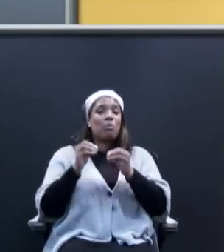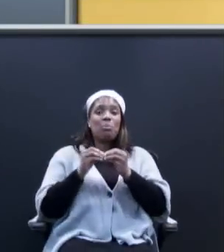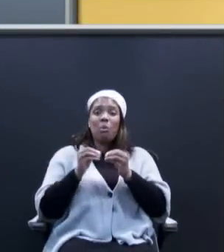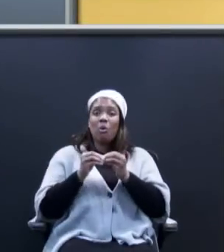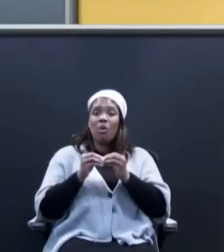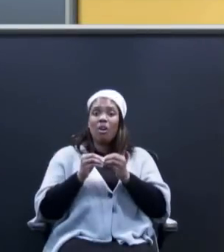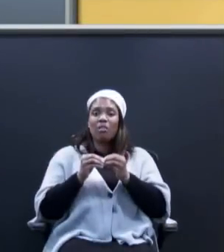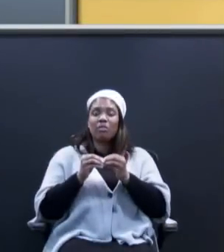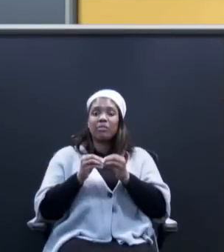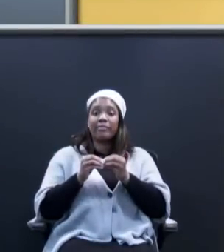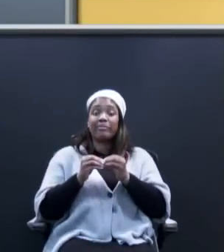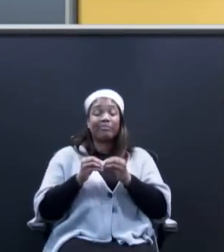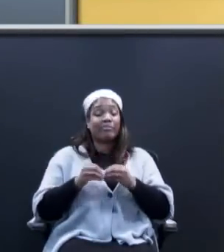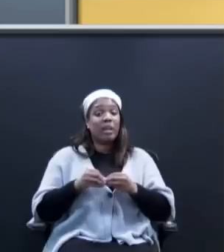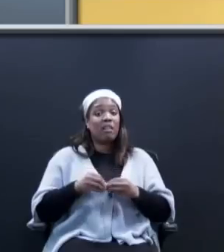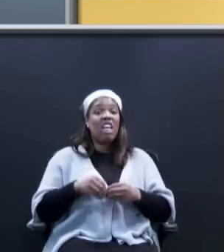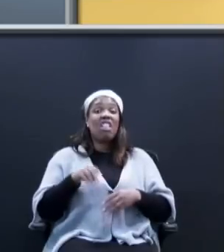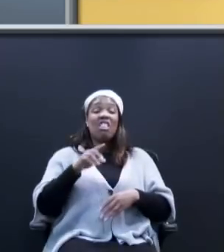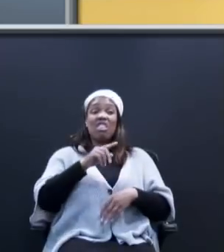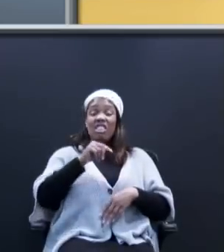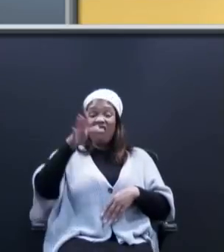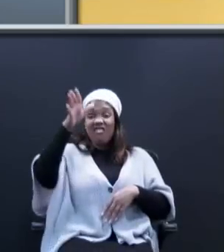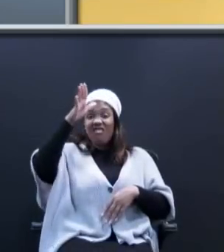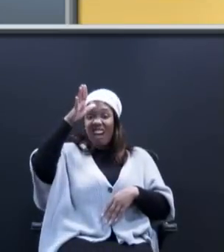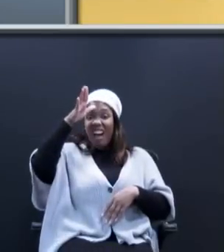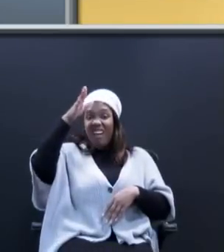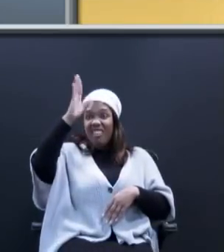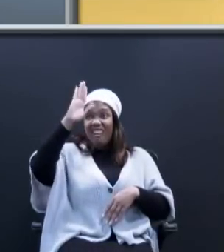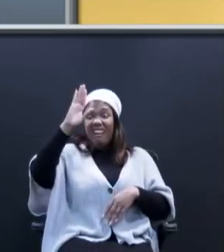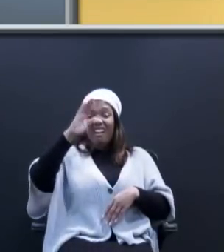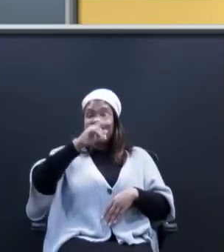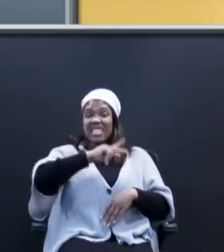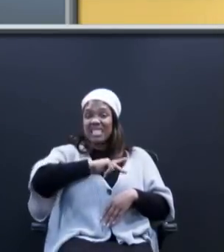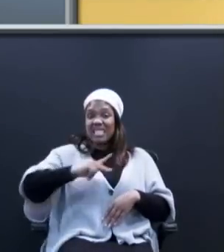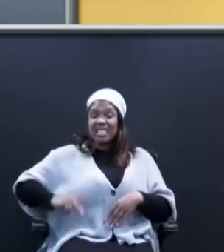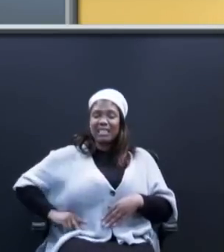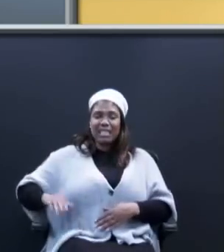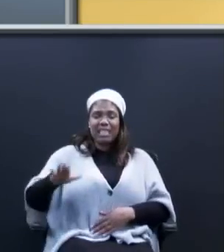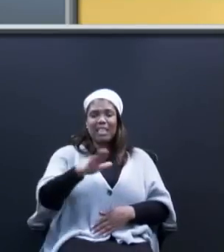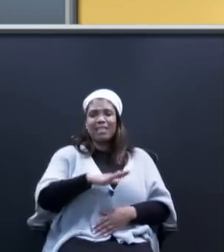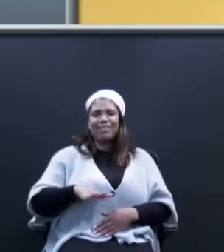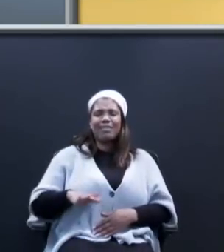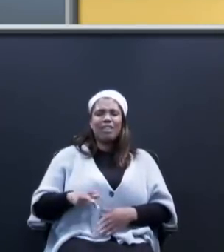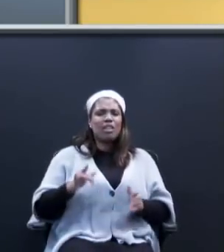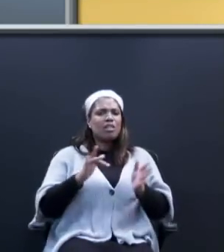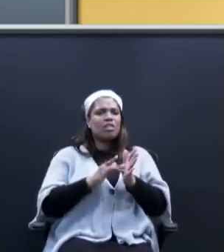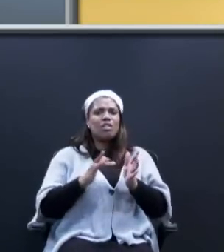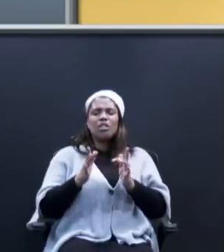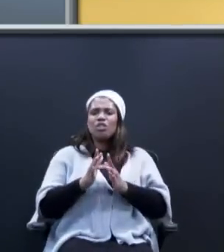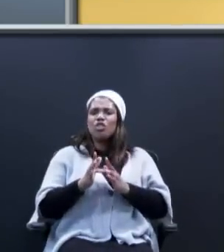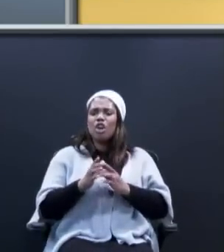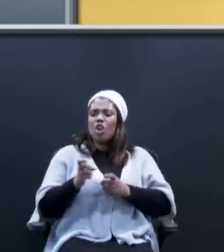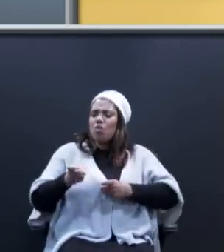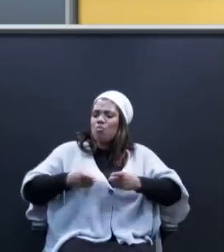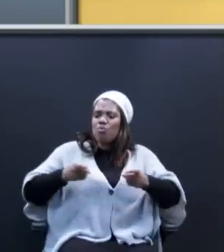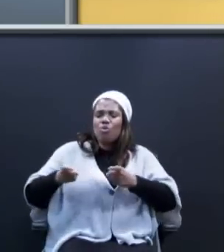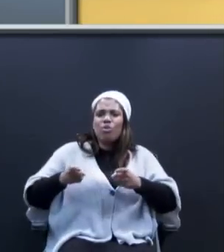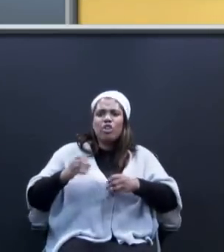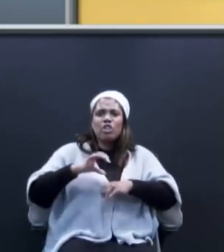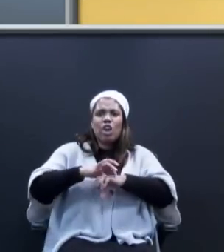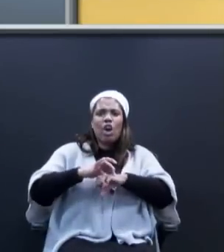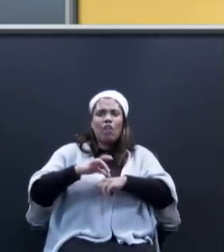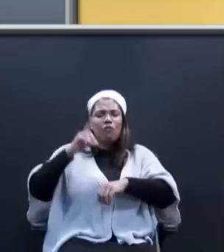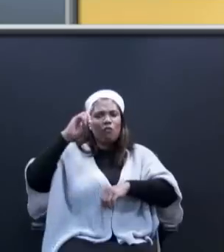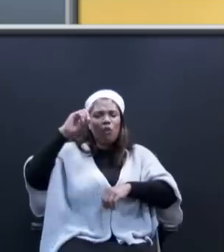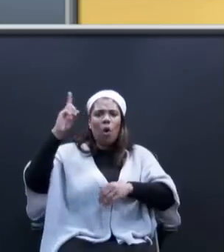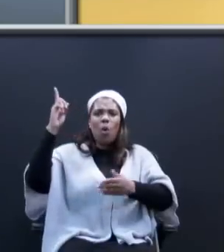Father's kingdom, mm-hmm. sister and brother. Like I say, I used to say, Jesus is going to rule this earth for a whole 1,000 years. You're not going to have